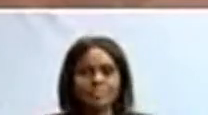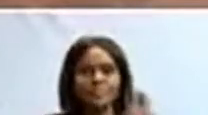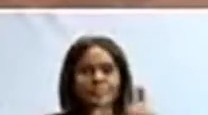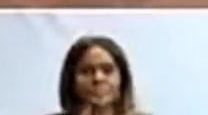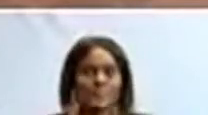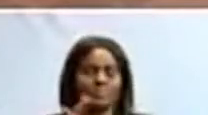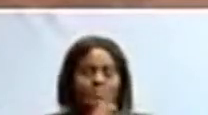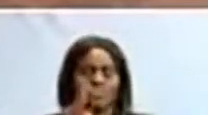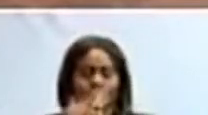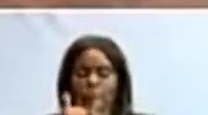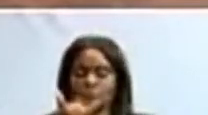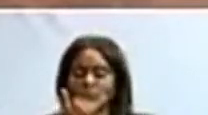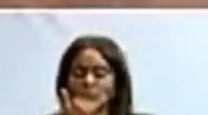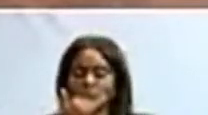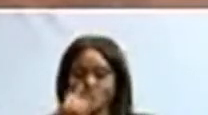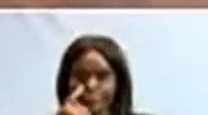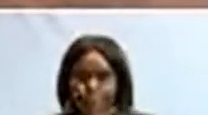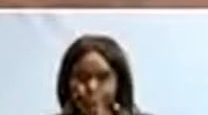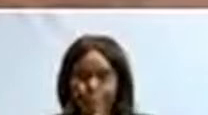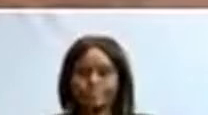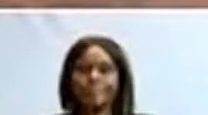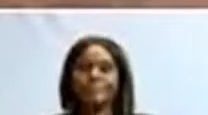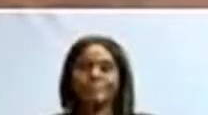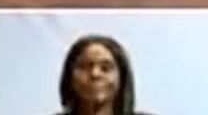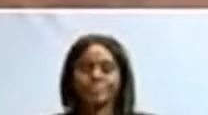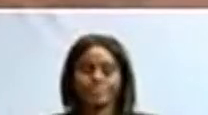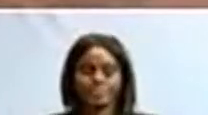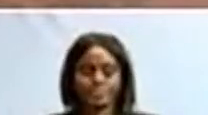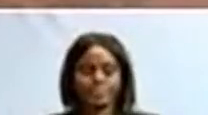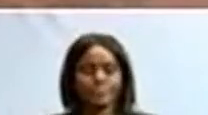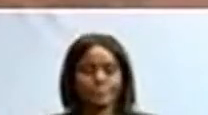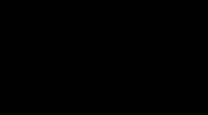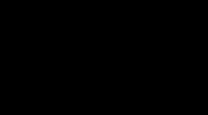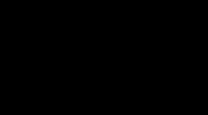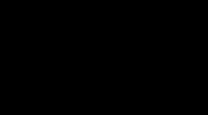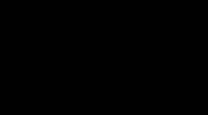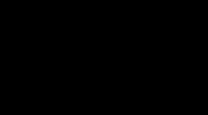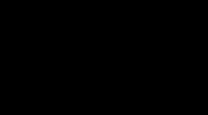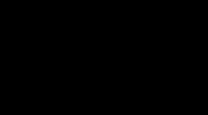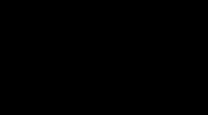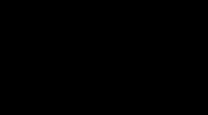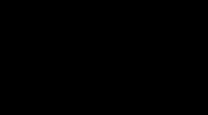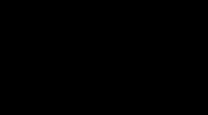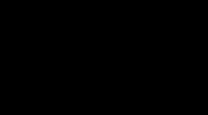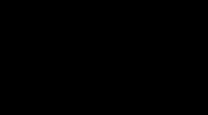response. Cause of the query. Management